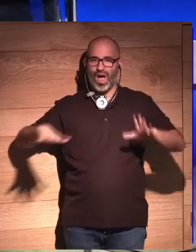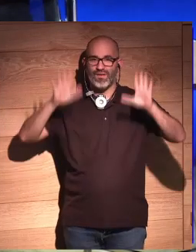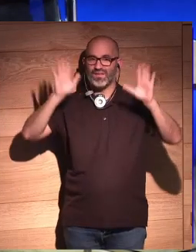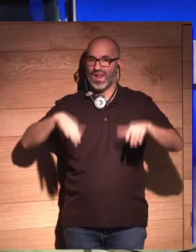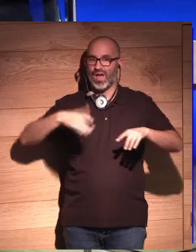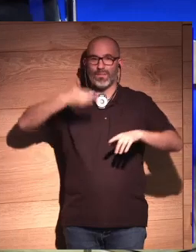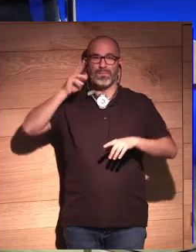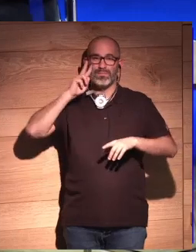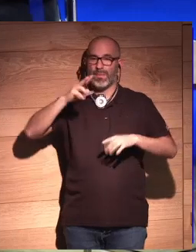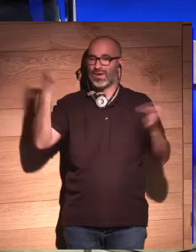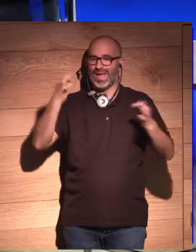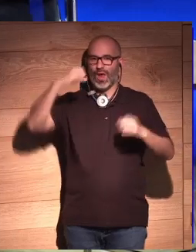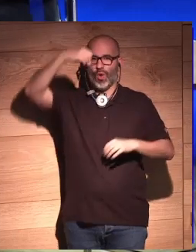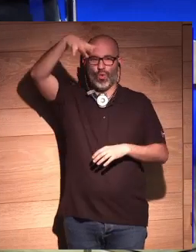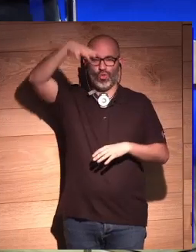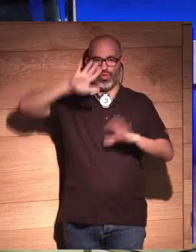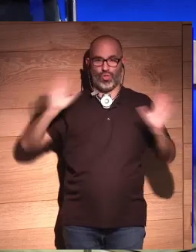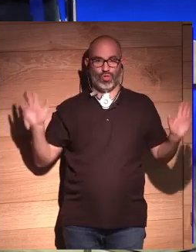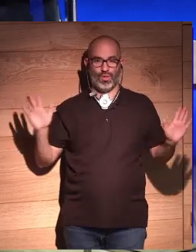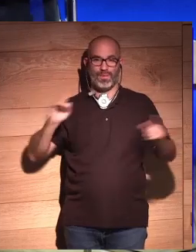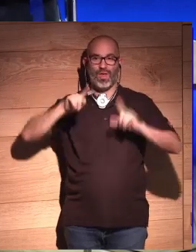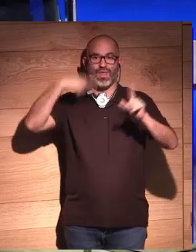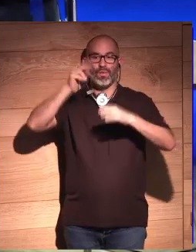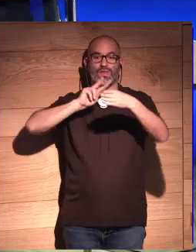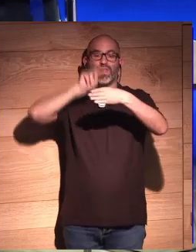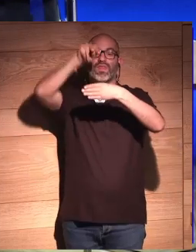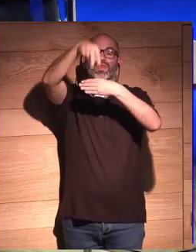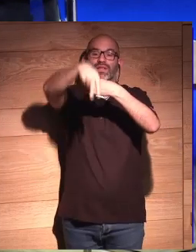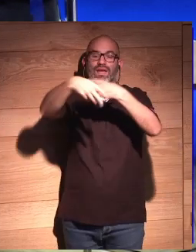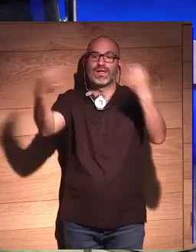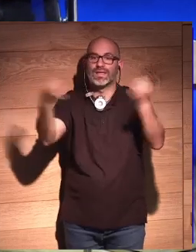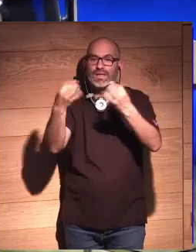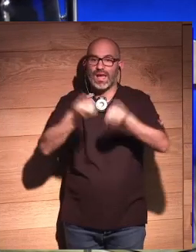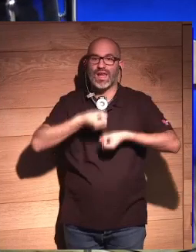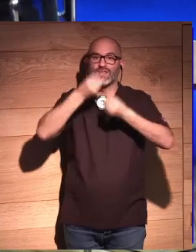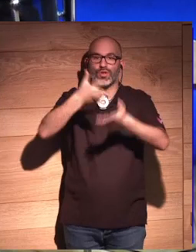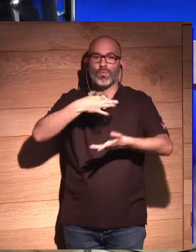but what's bouncing off is the story that can be retold.